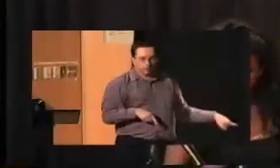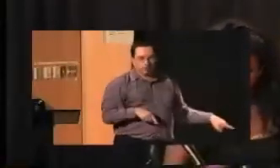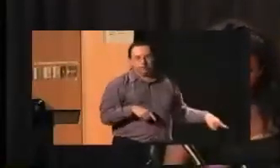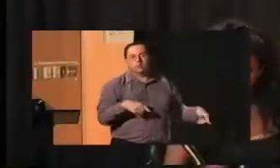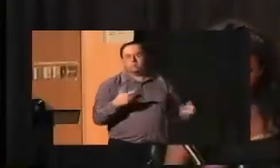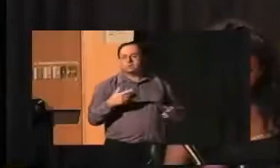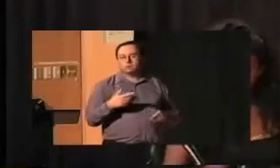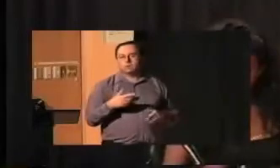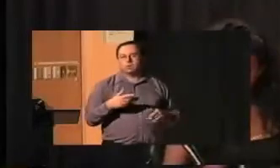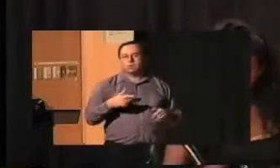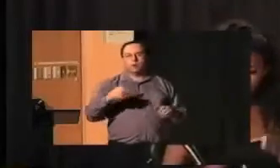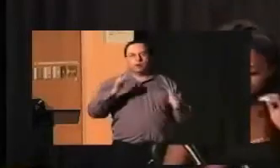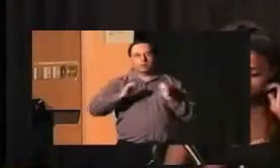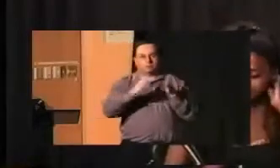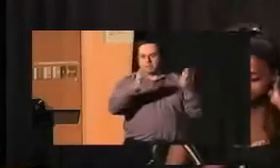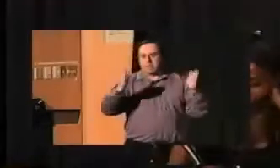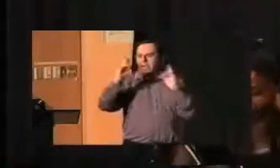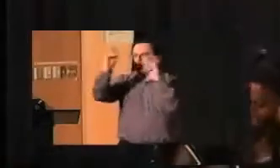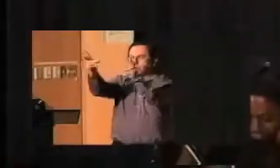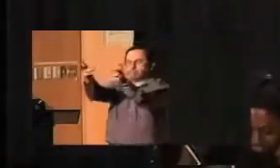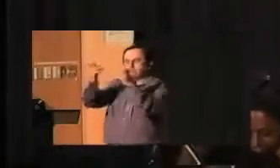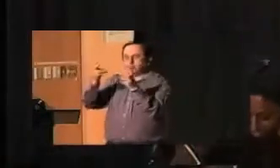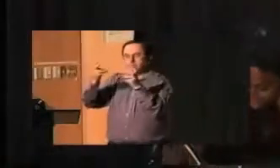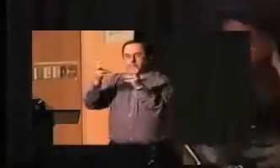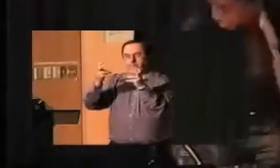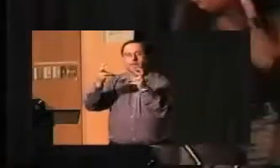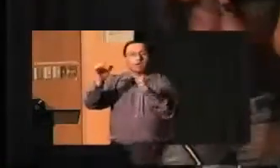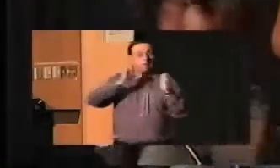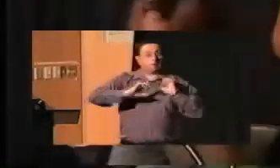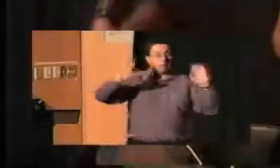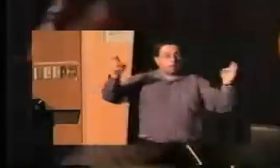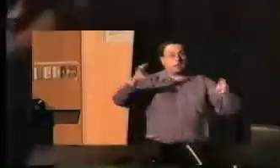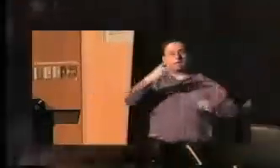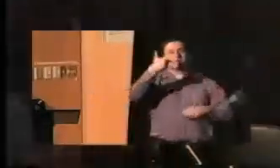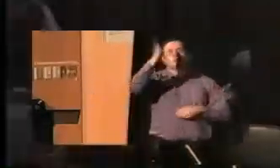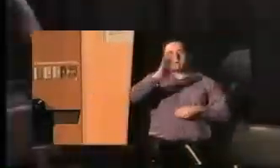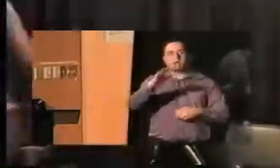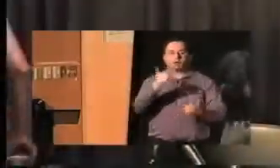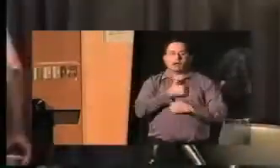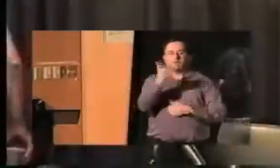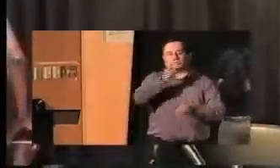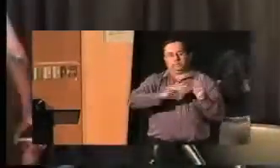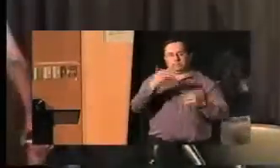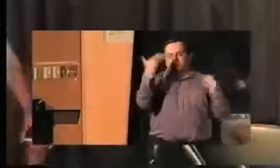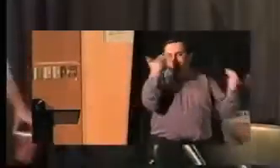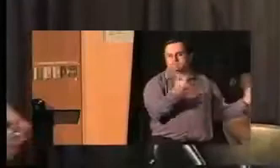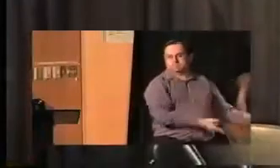a scene from her new piece, God, I Love You People.